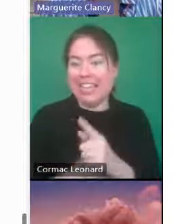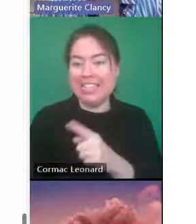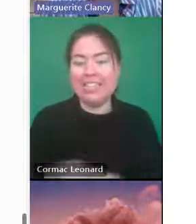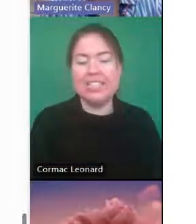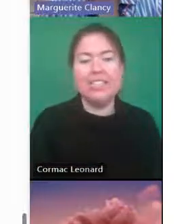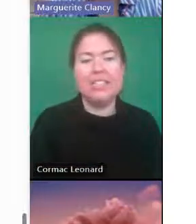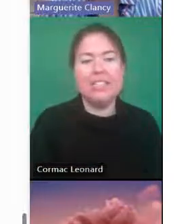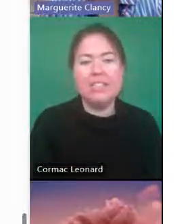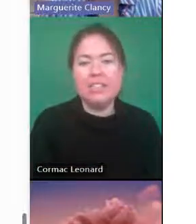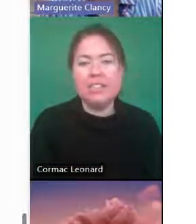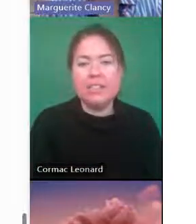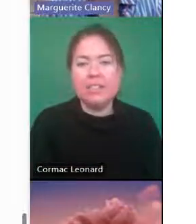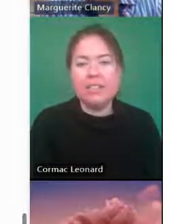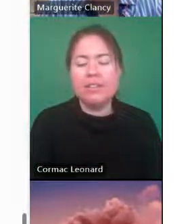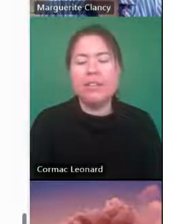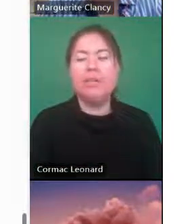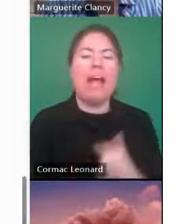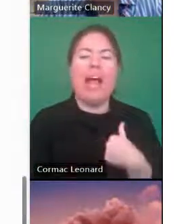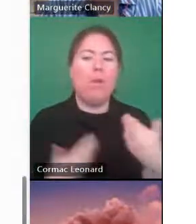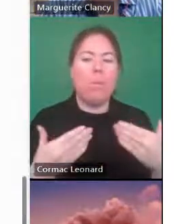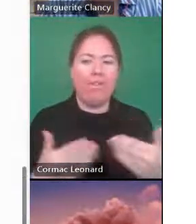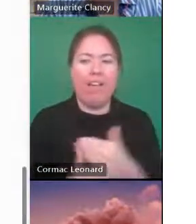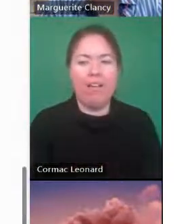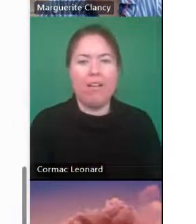So I'm going to just progress